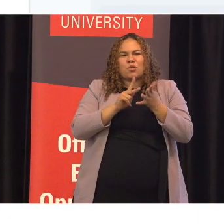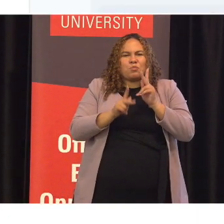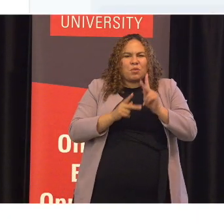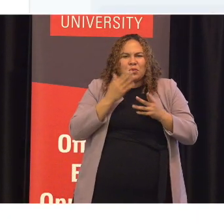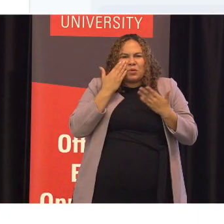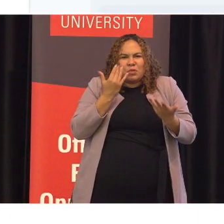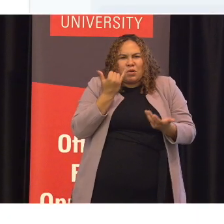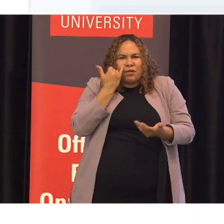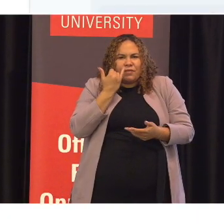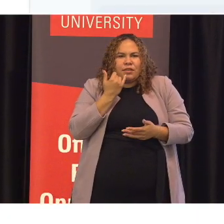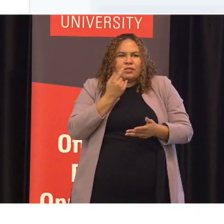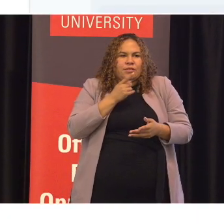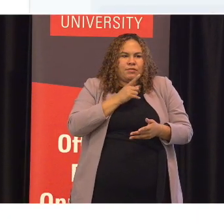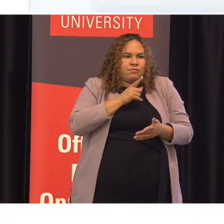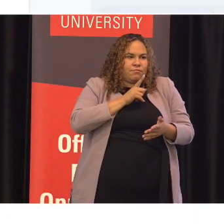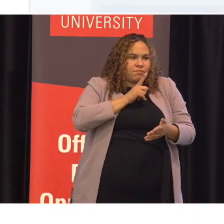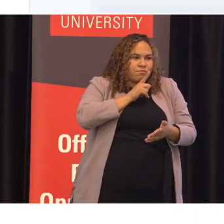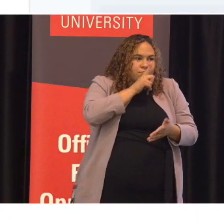meaningful.